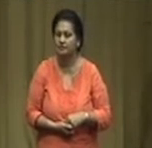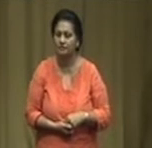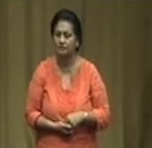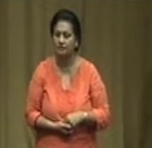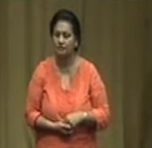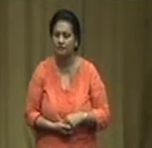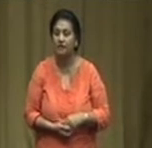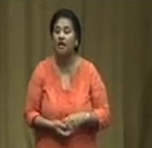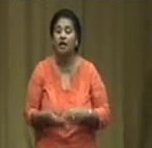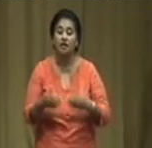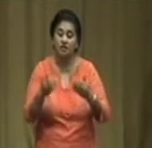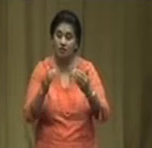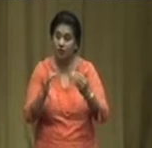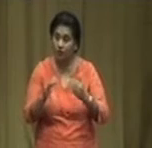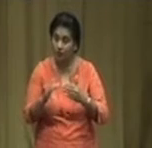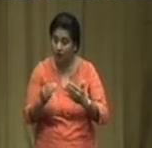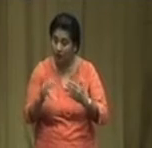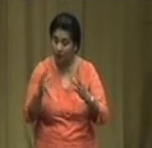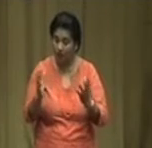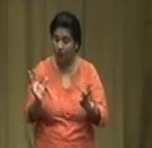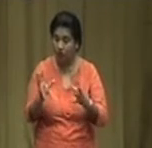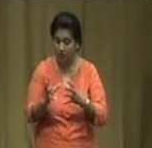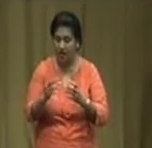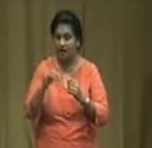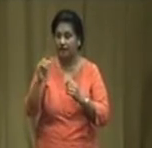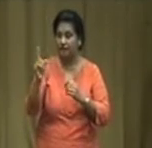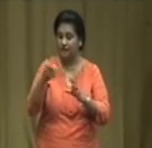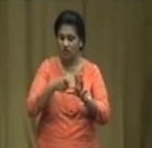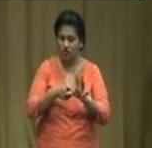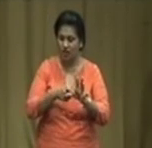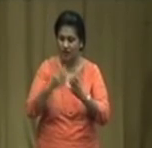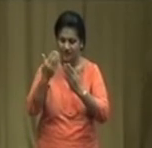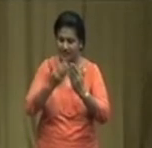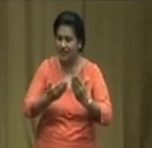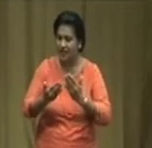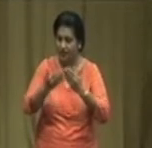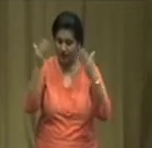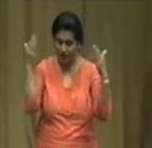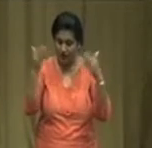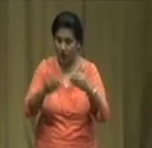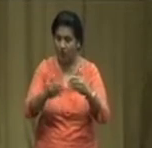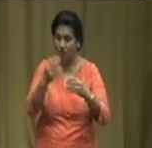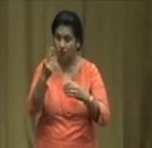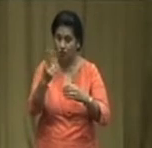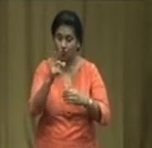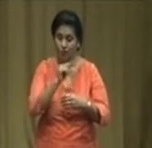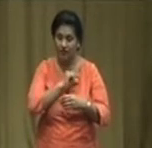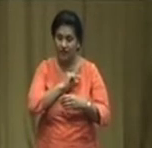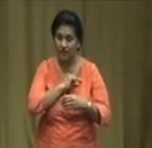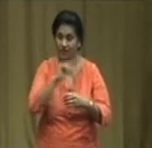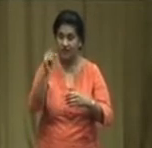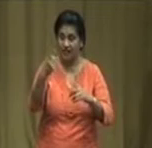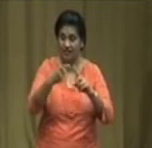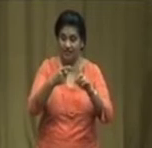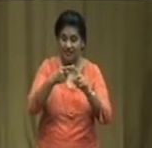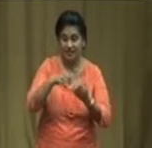We're at the point where we have assembled a full first year of study. We are focusing on 2 exit qualifications. The first is the